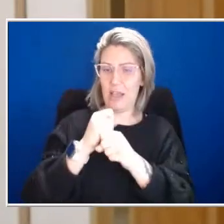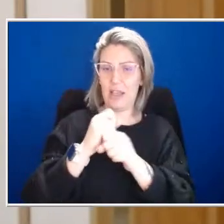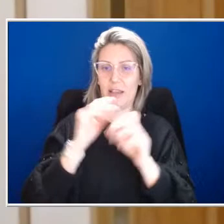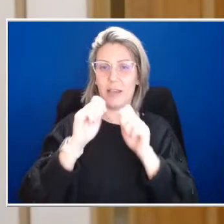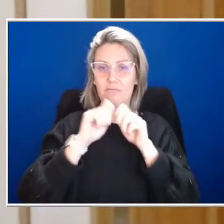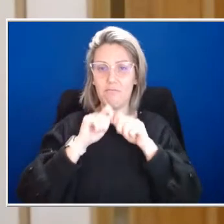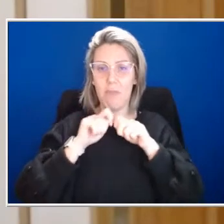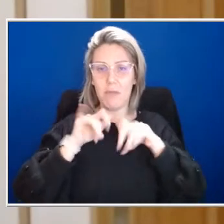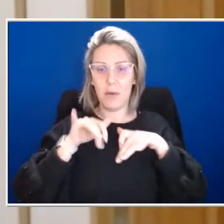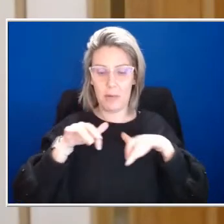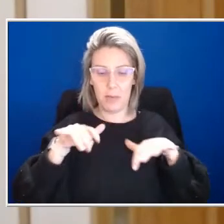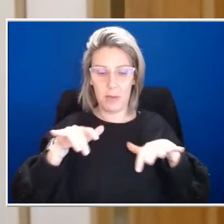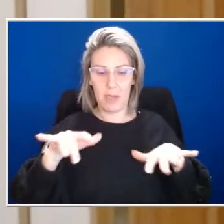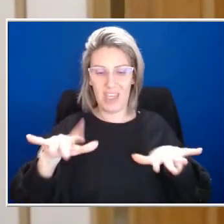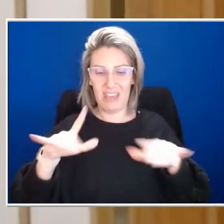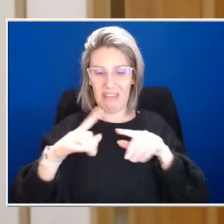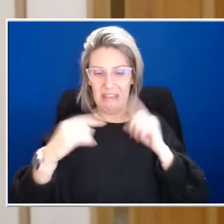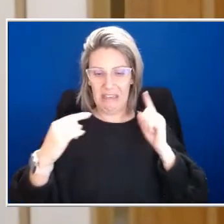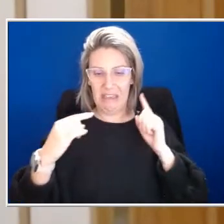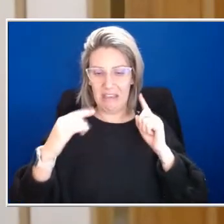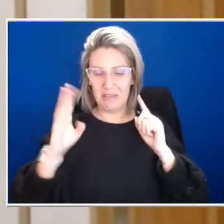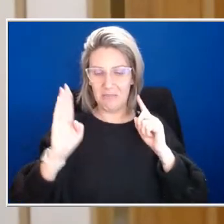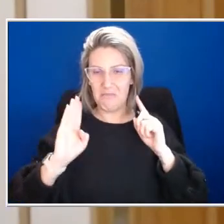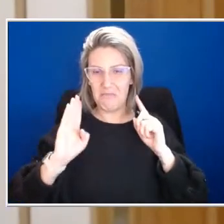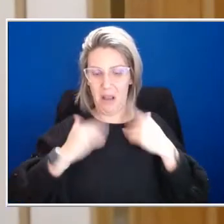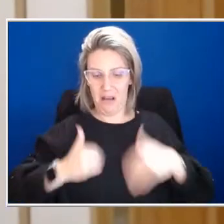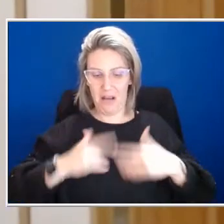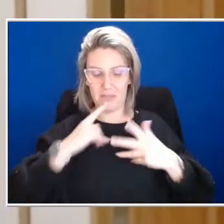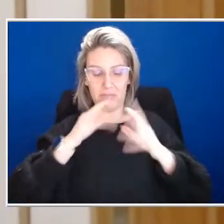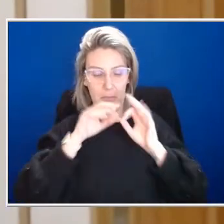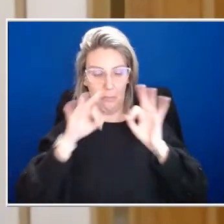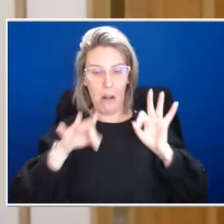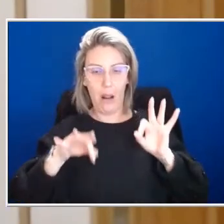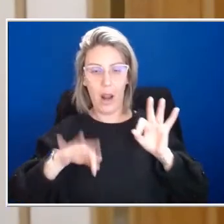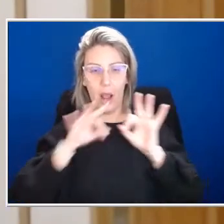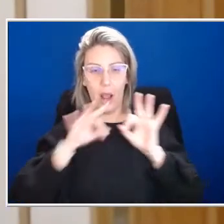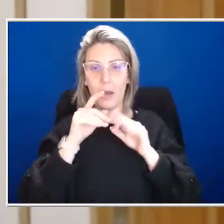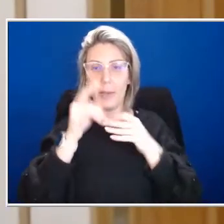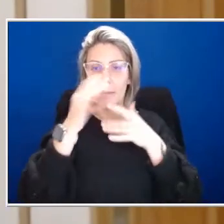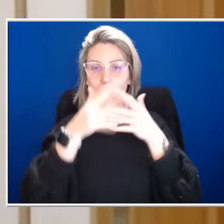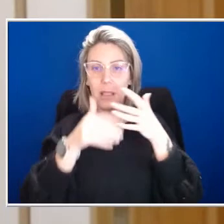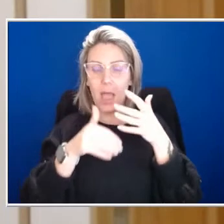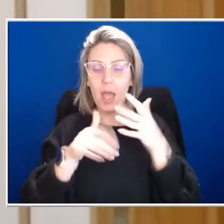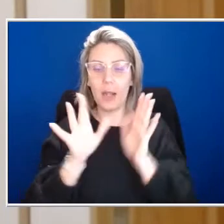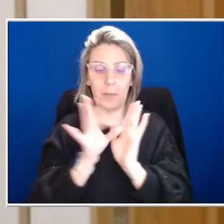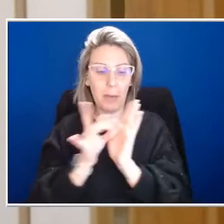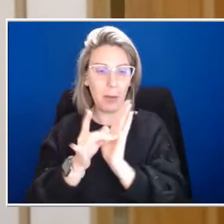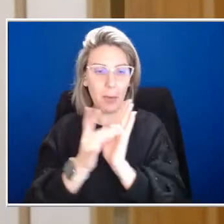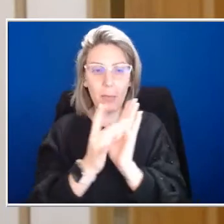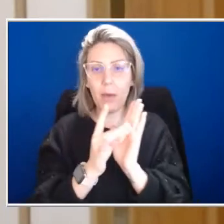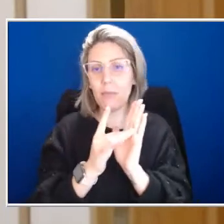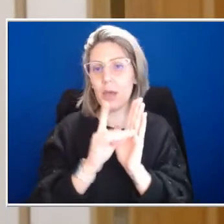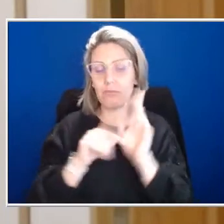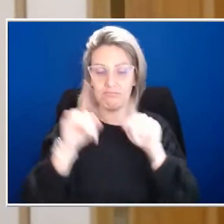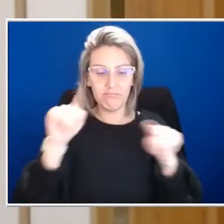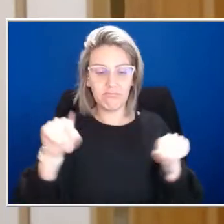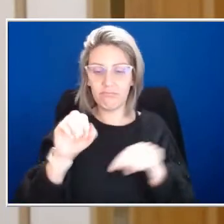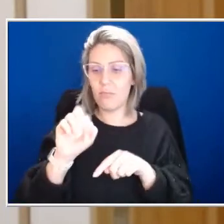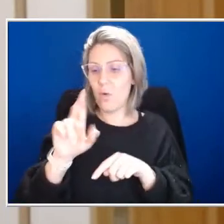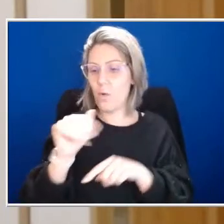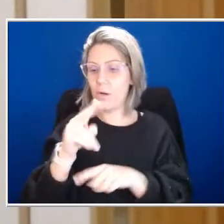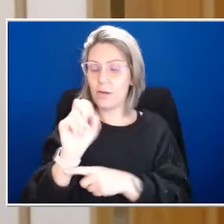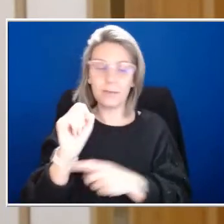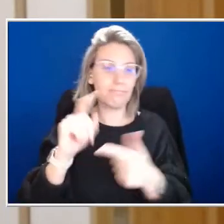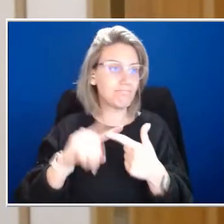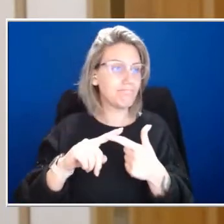throw these antibody fragments into the blood, and they generally can build up on various organs. Various organs involved are kidneys